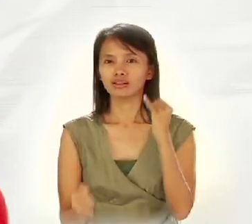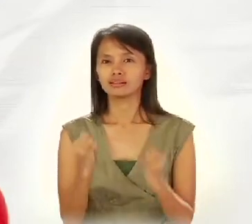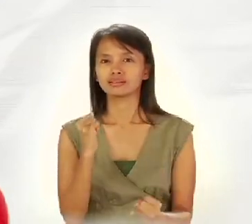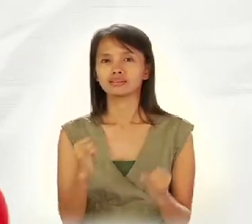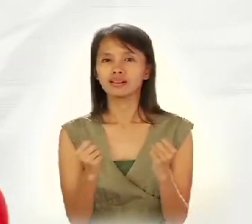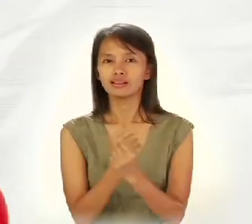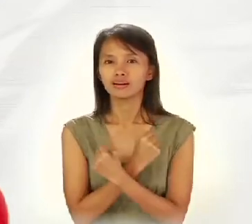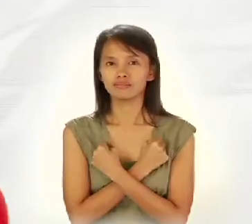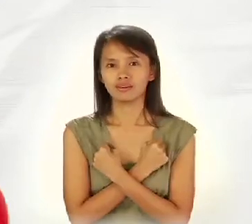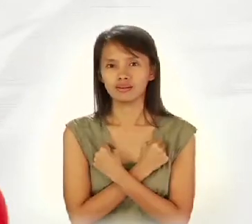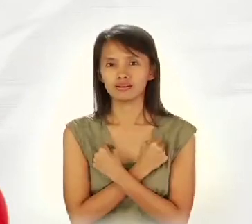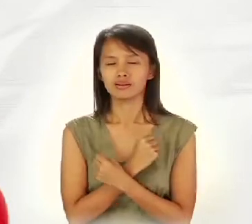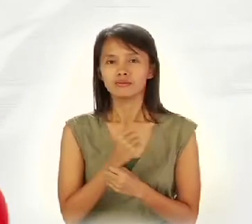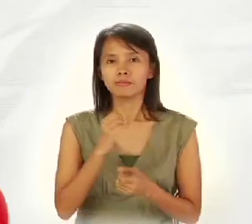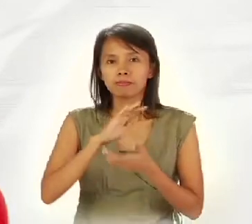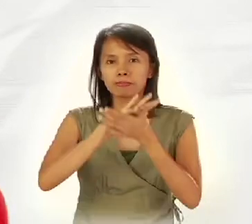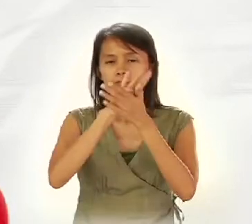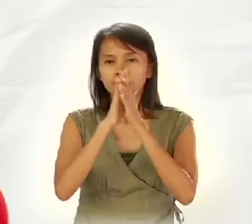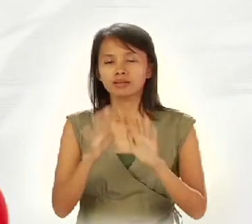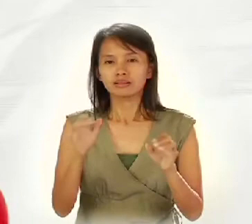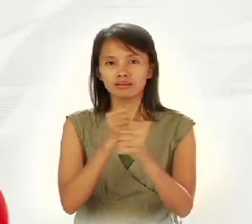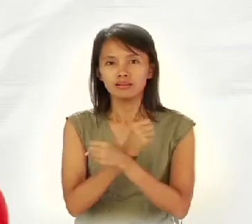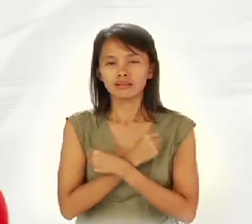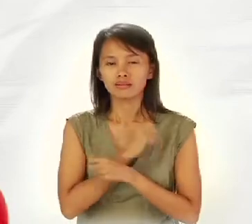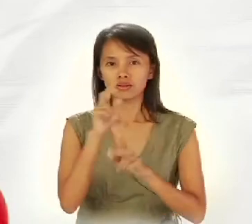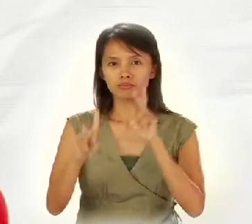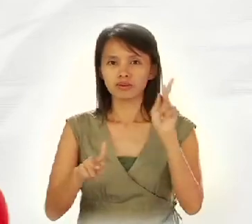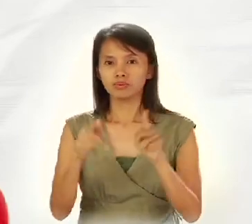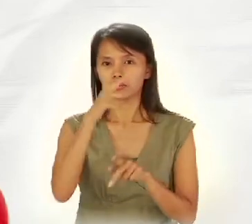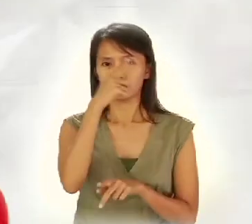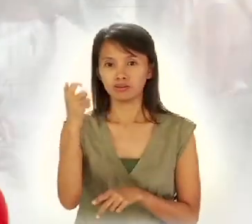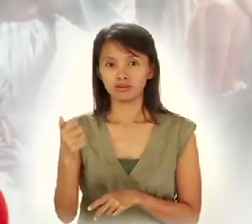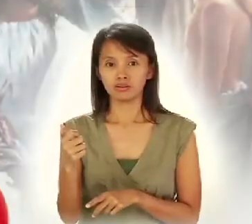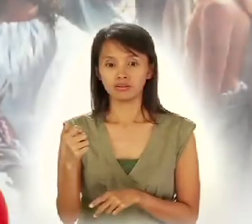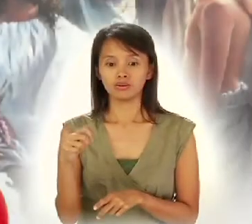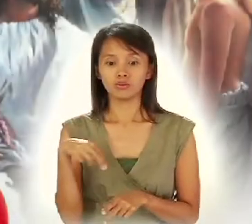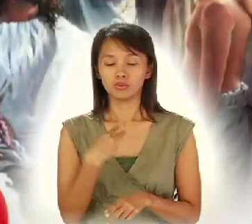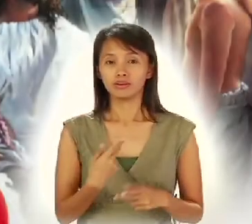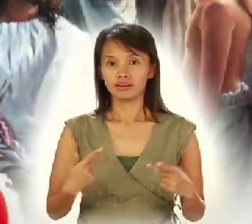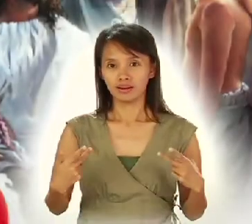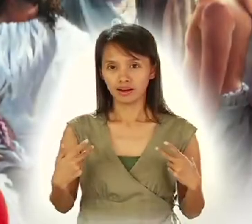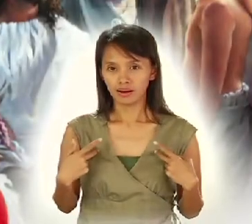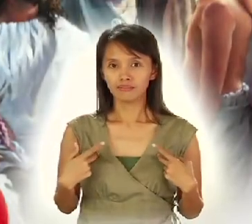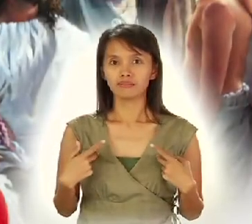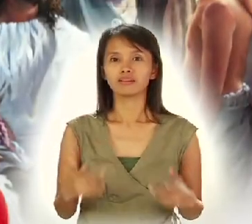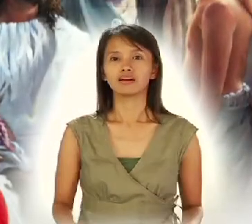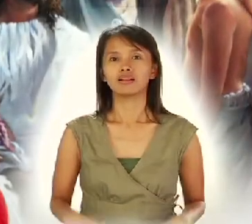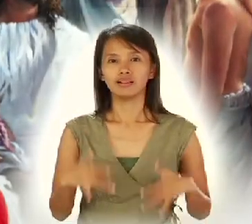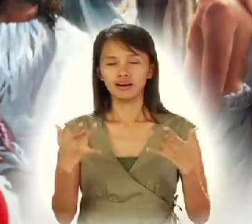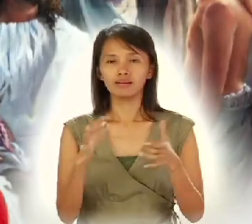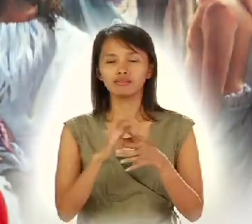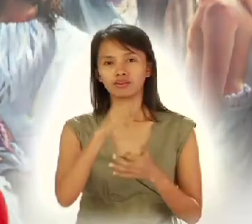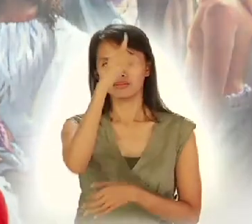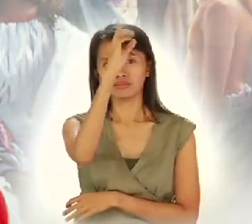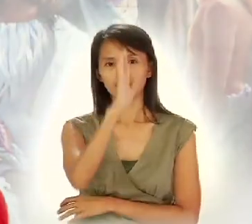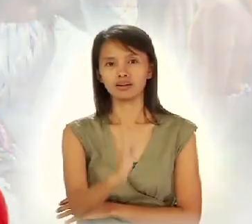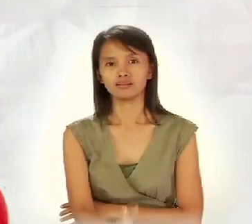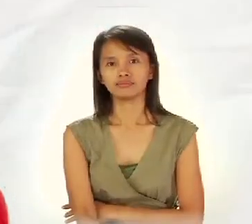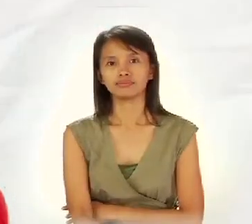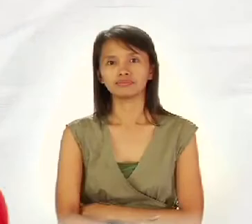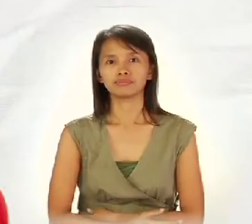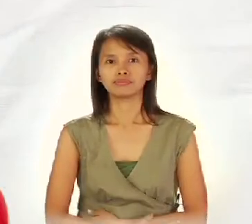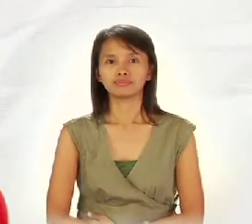just, loving, peace-loving people, because we possess the life of God.